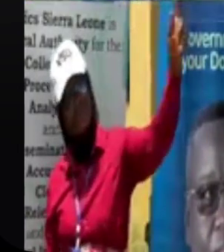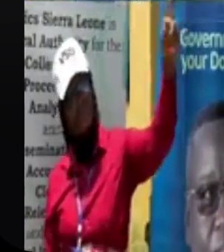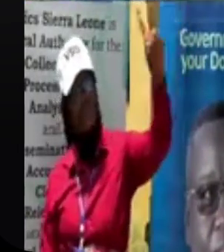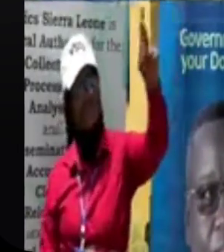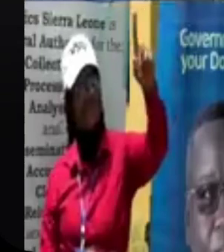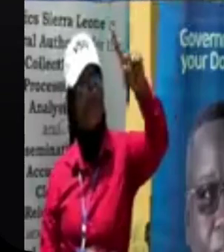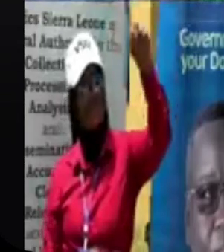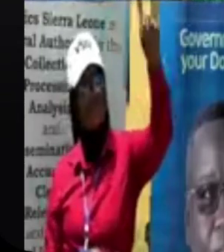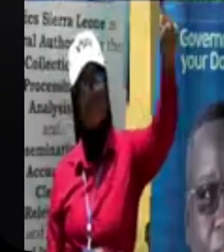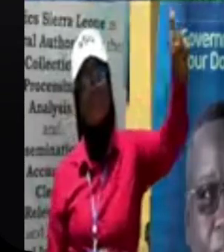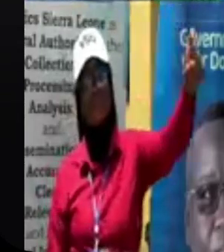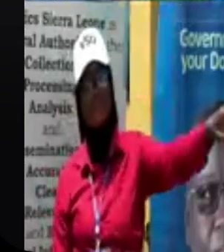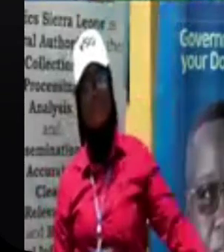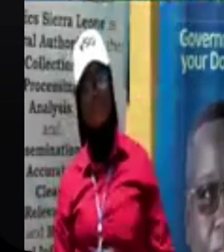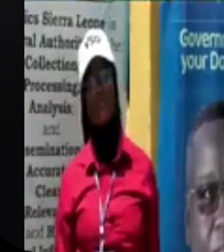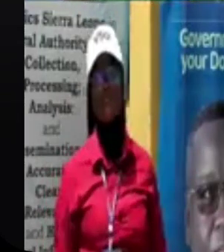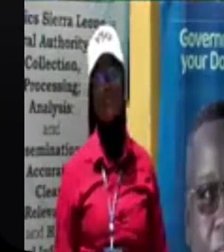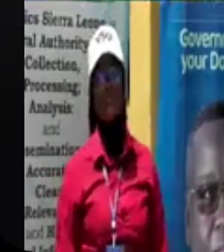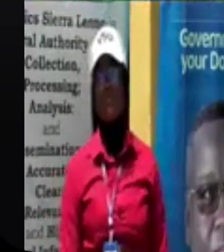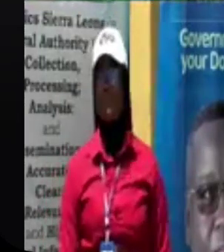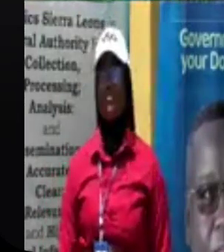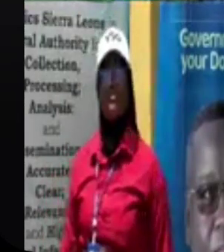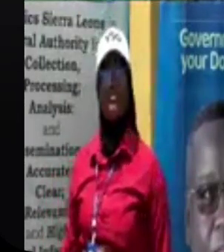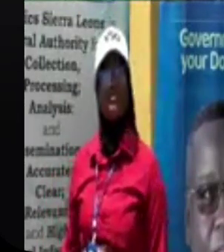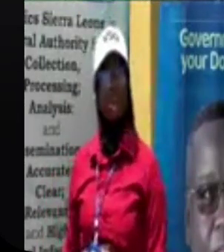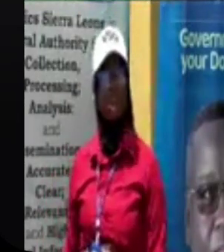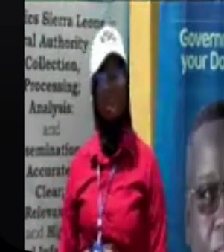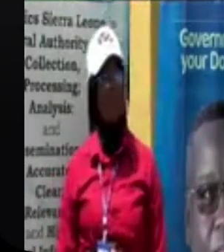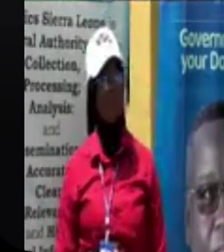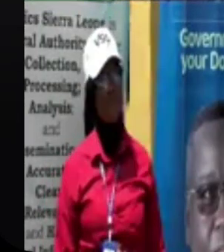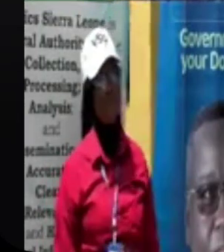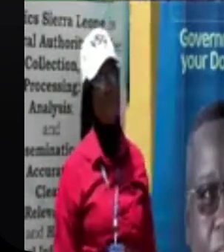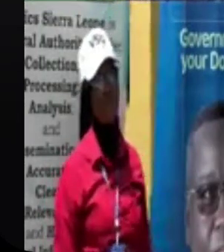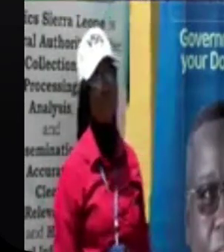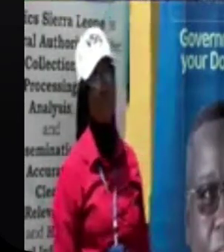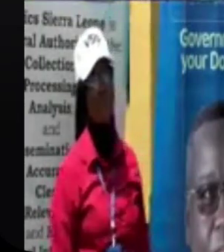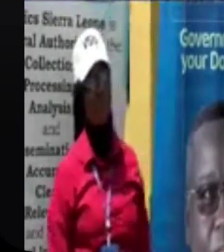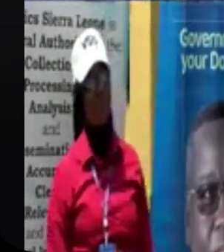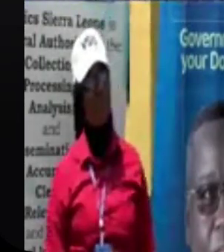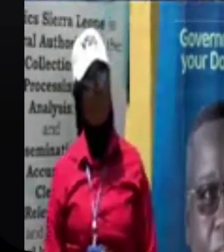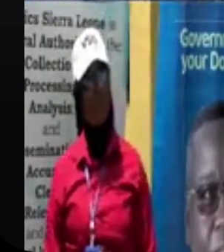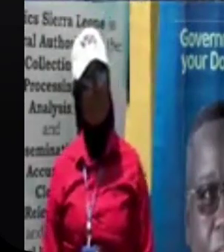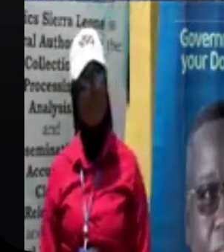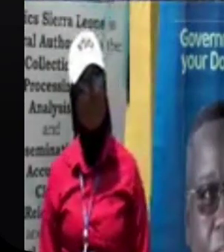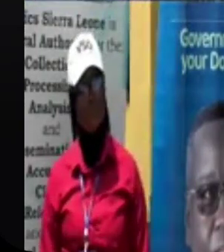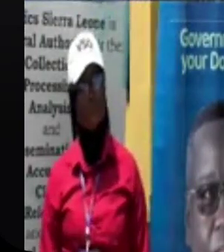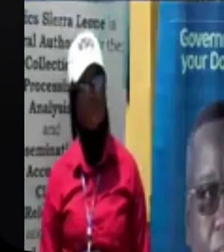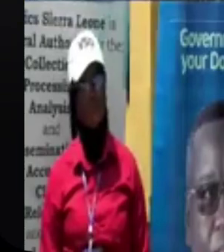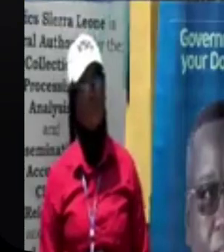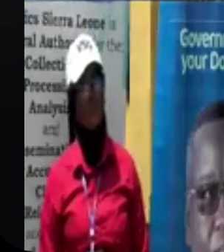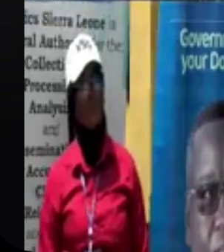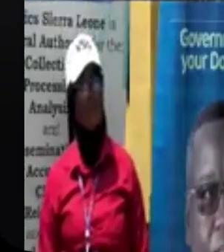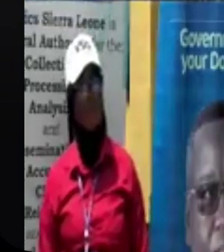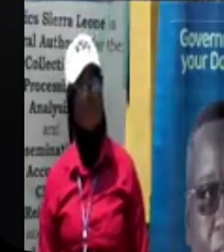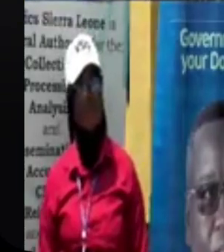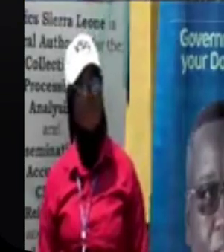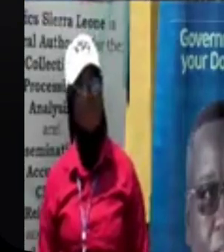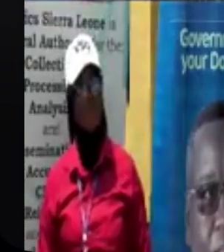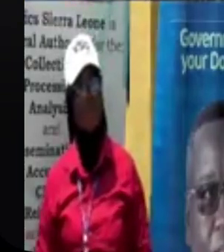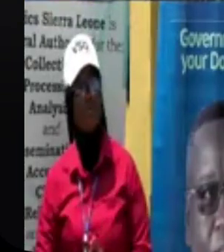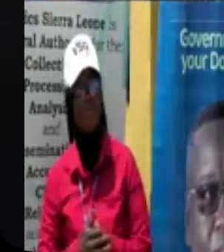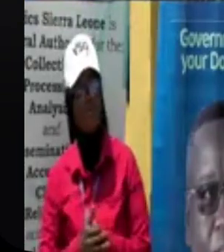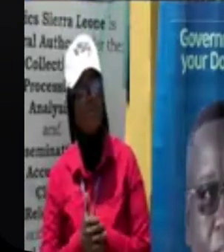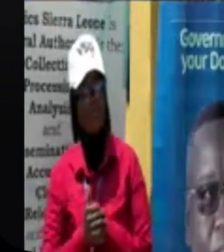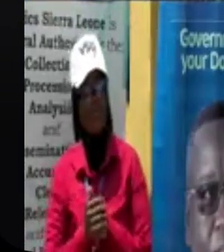more questions. Then we'll pause for this round. We'll come, like I say, we'll get 3 sessions. We'll get pass. Una go who they